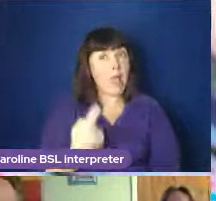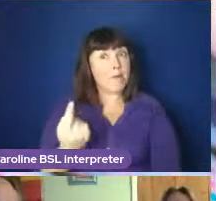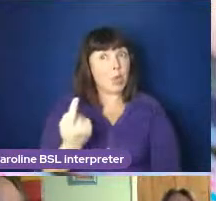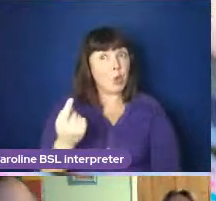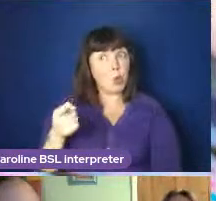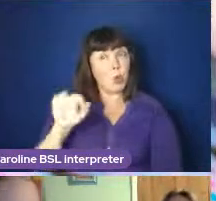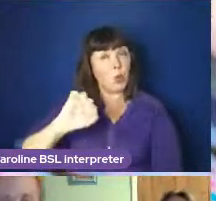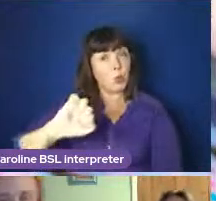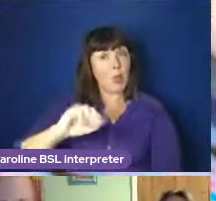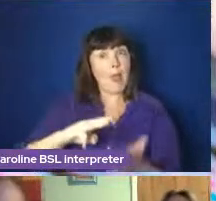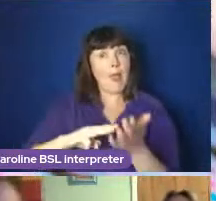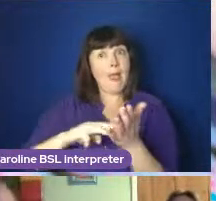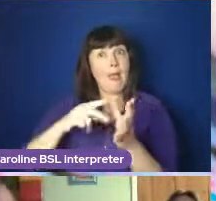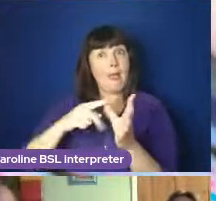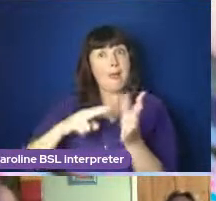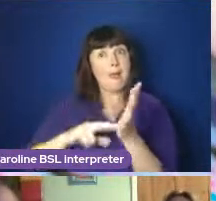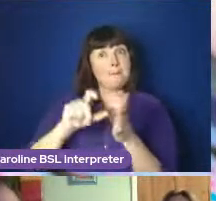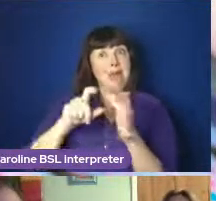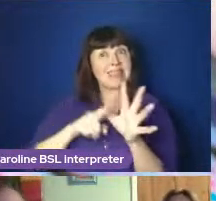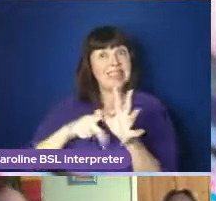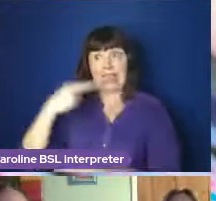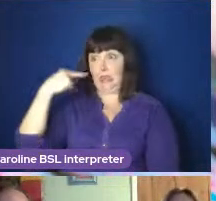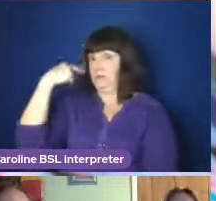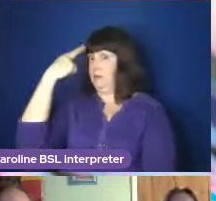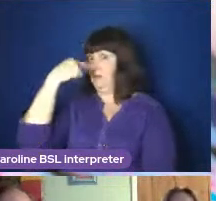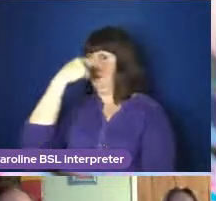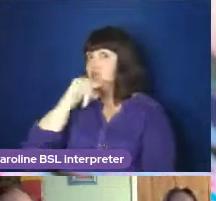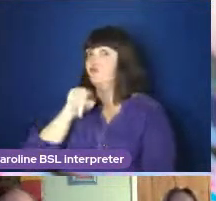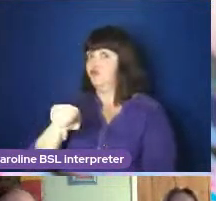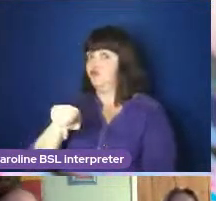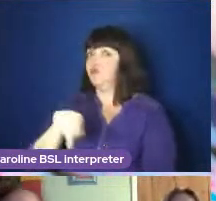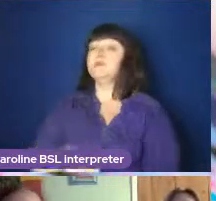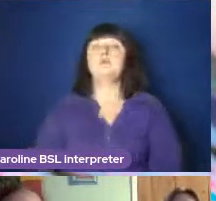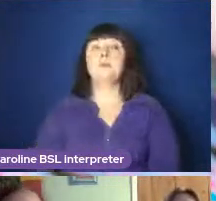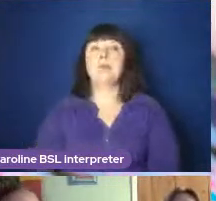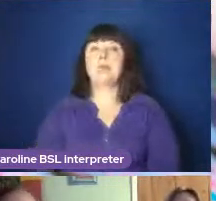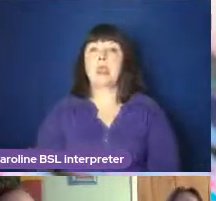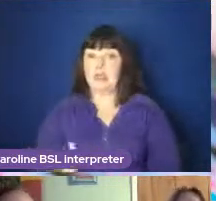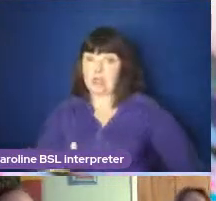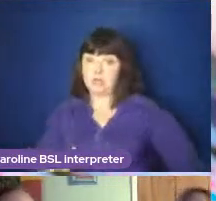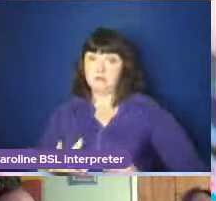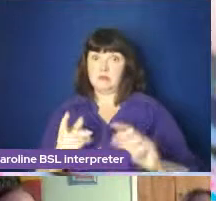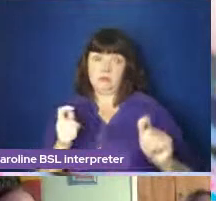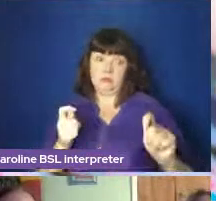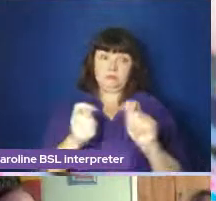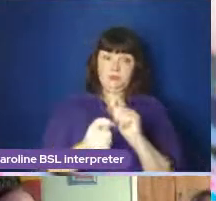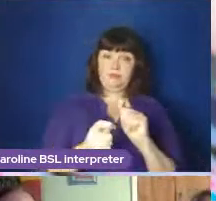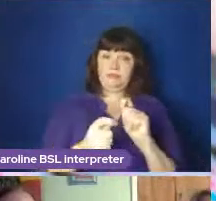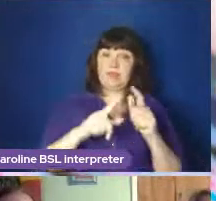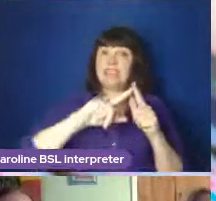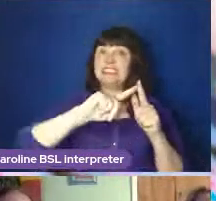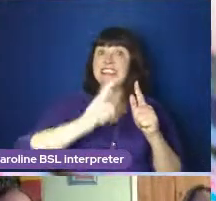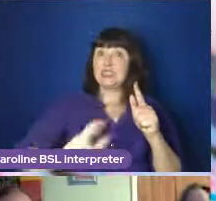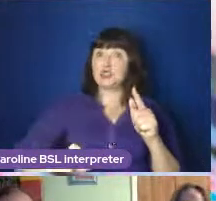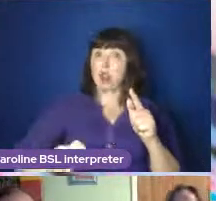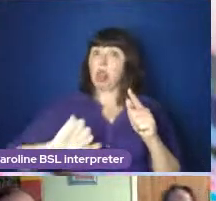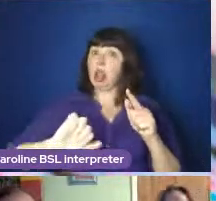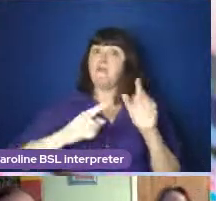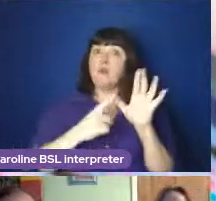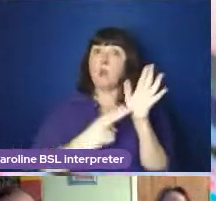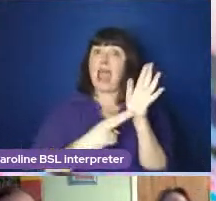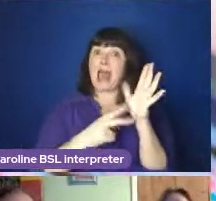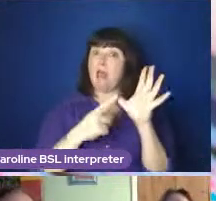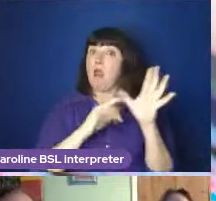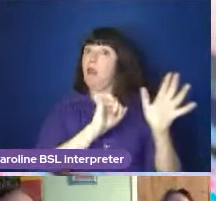has put owl face paints on. And it was digitalized by our editor, Anna. So it's been a team effort. But we